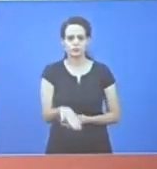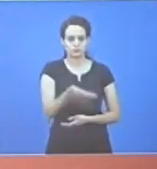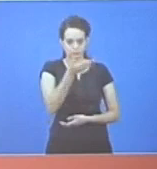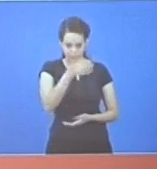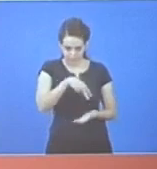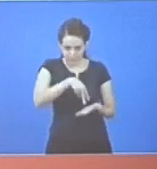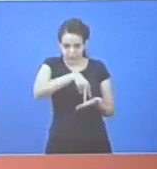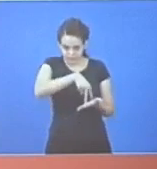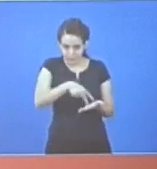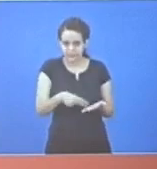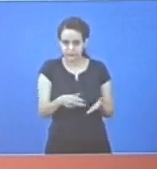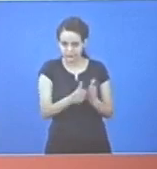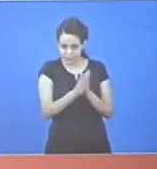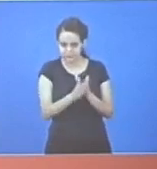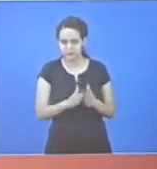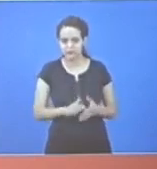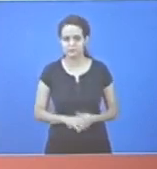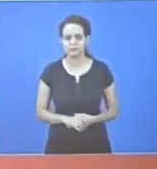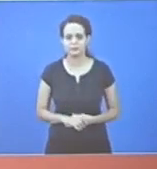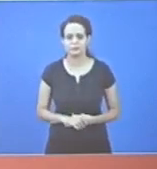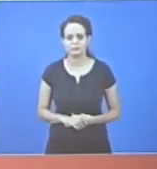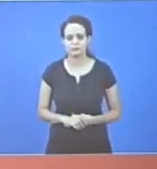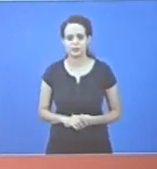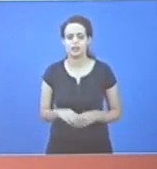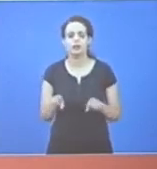Dennis Cordova.